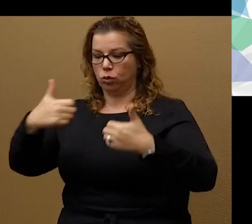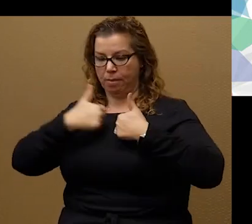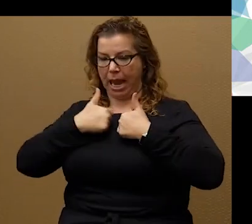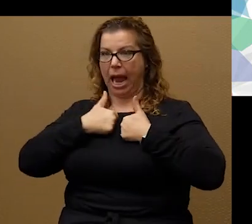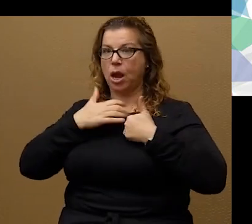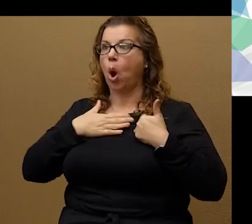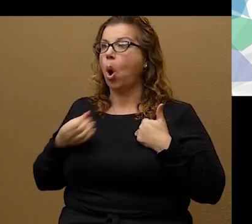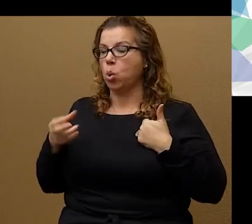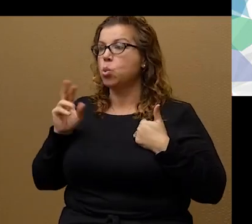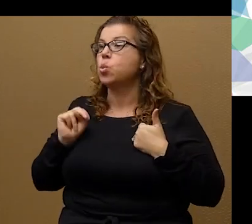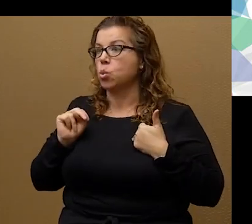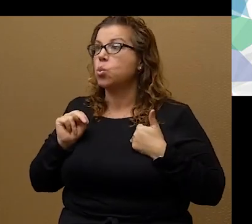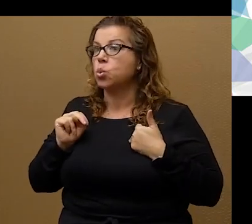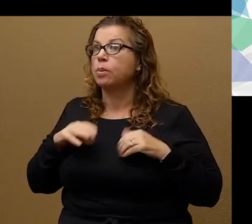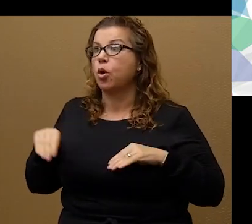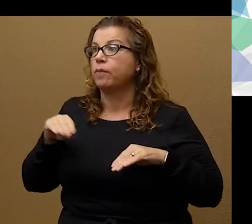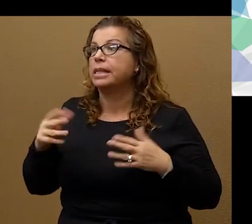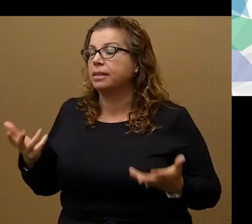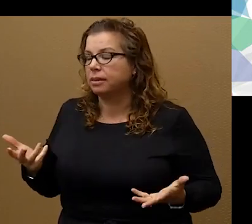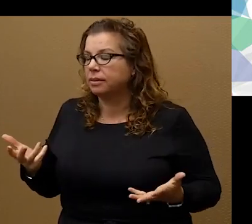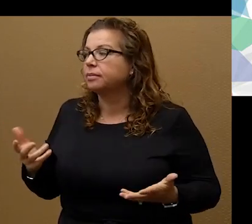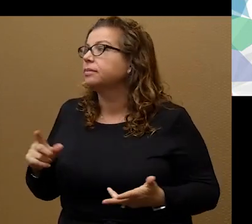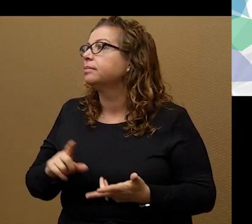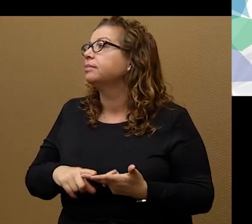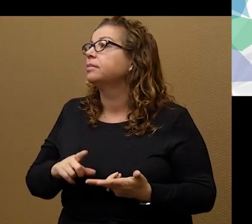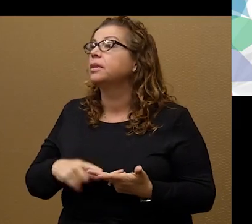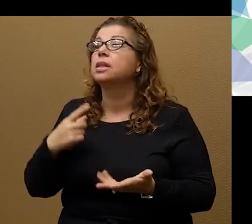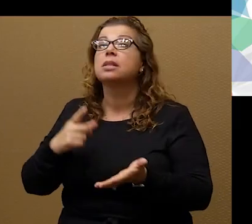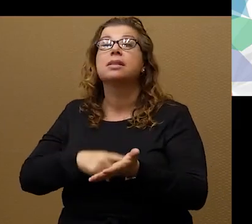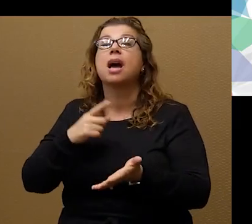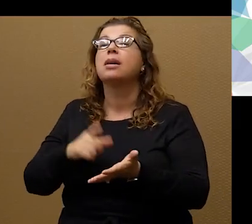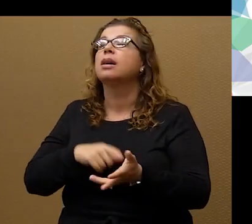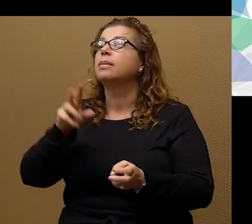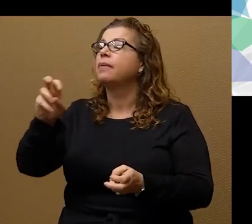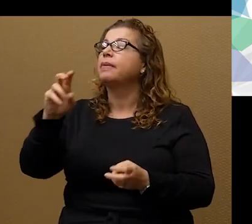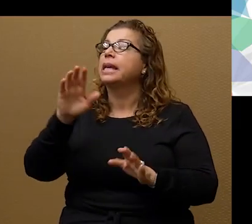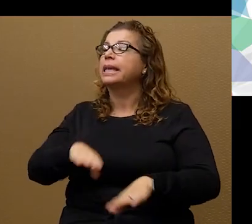And a lot of these kids, they might, fight or flight.